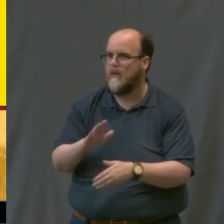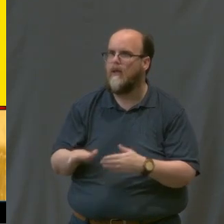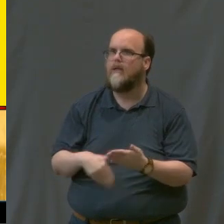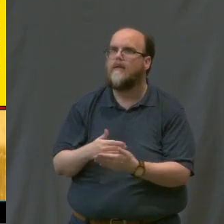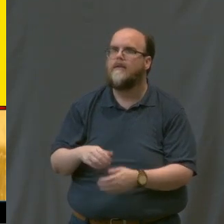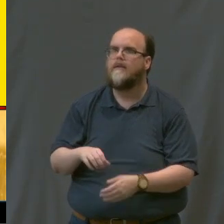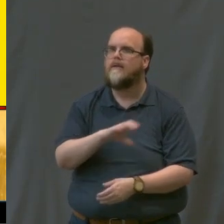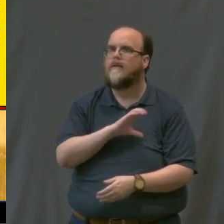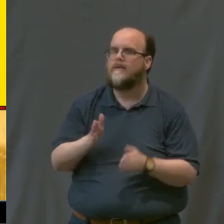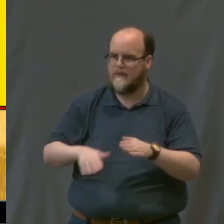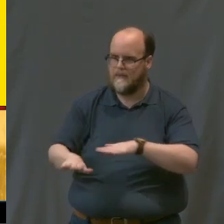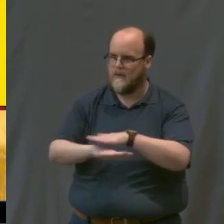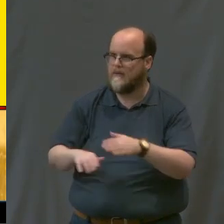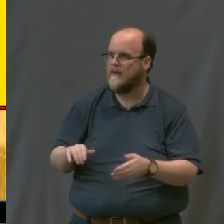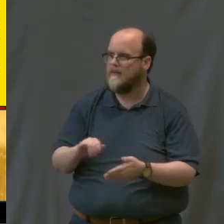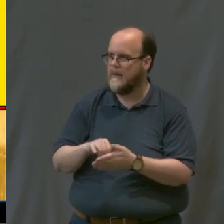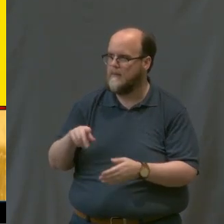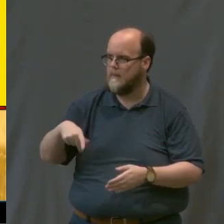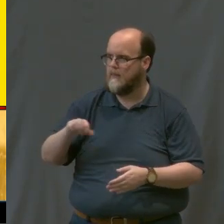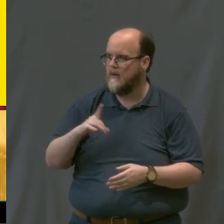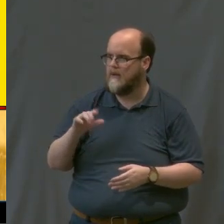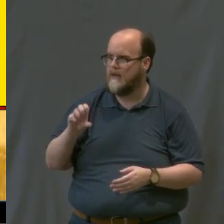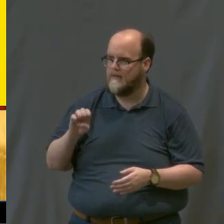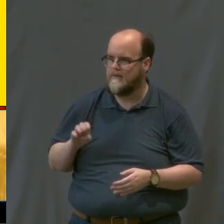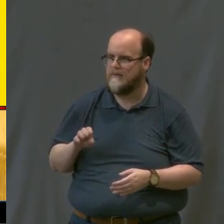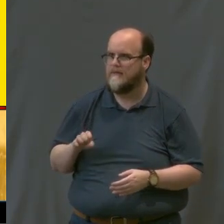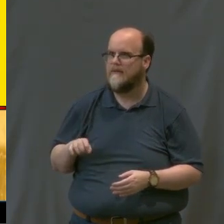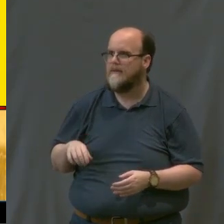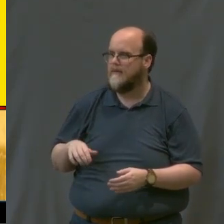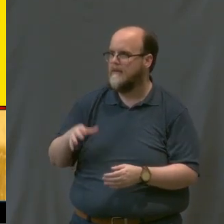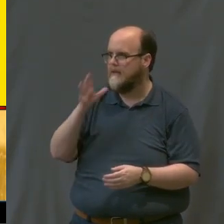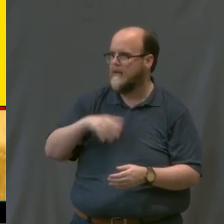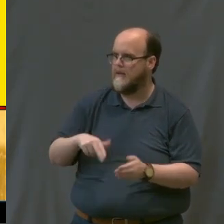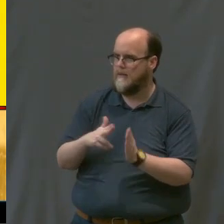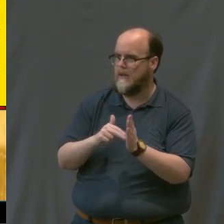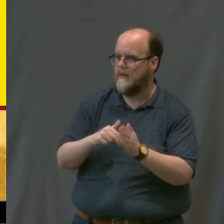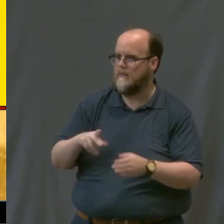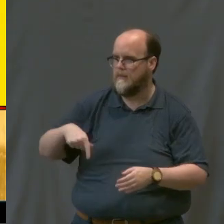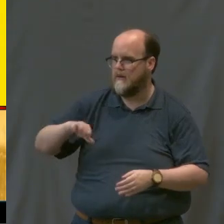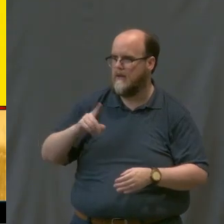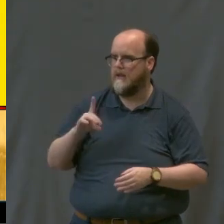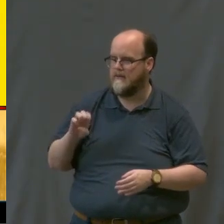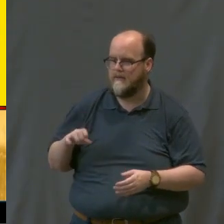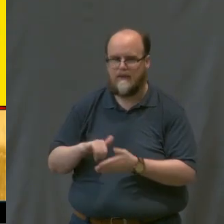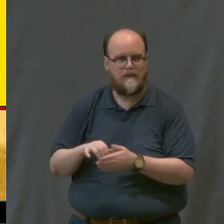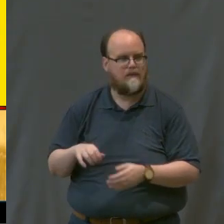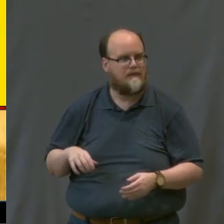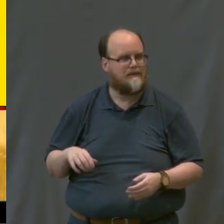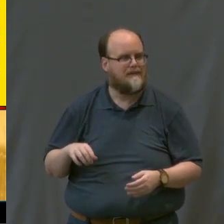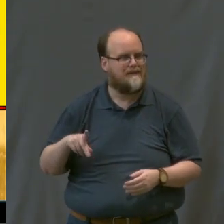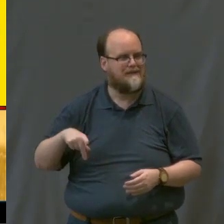it? Is that paradise? Did that lady just paint a picture of paradise? Is that where paradise is?